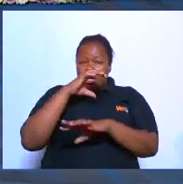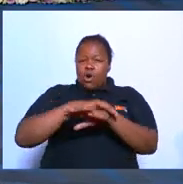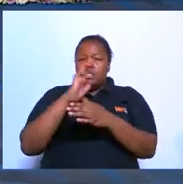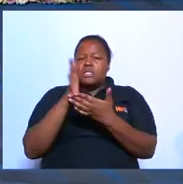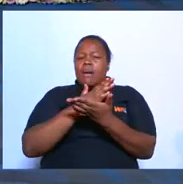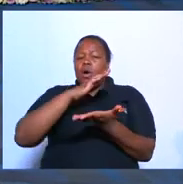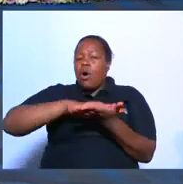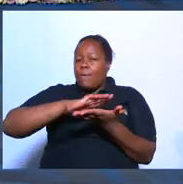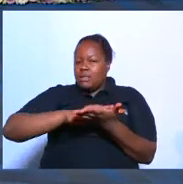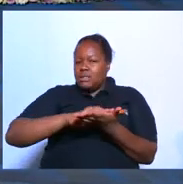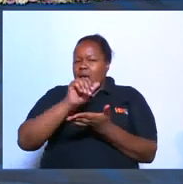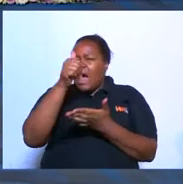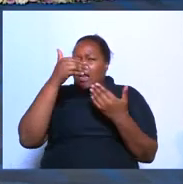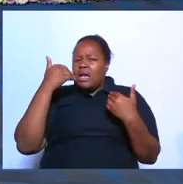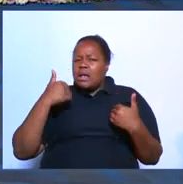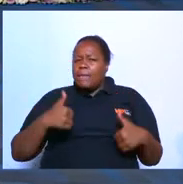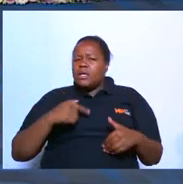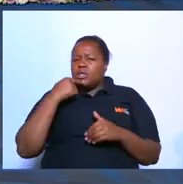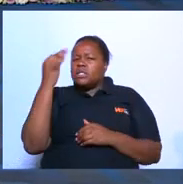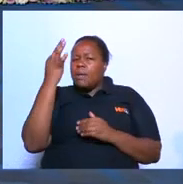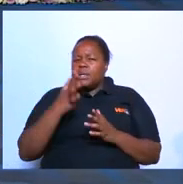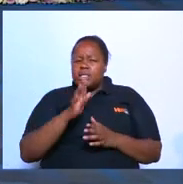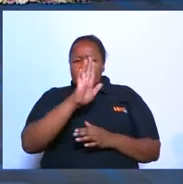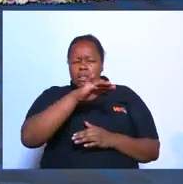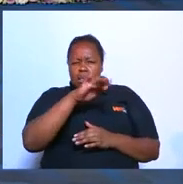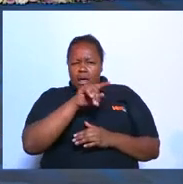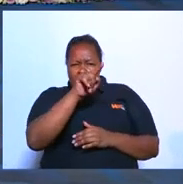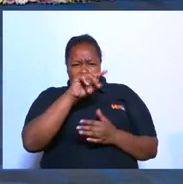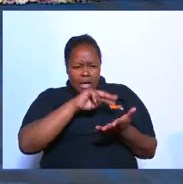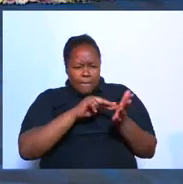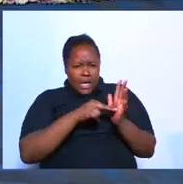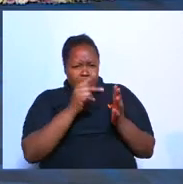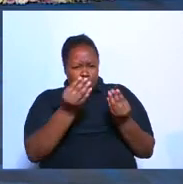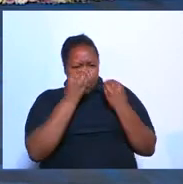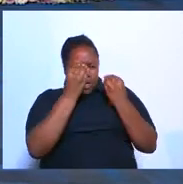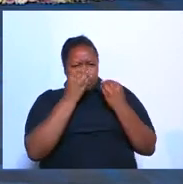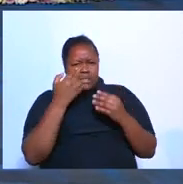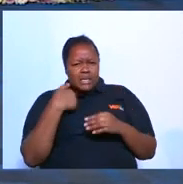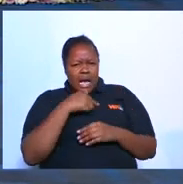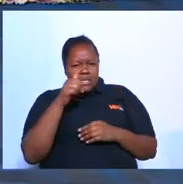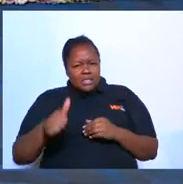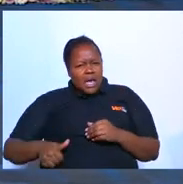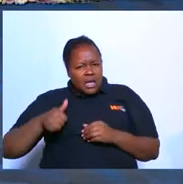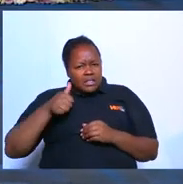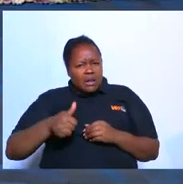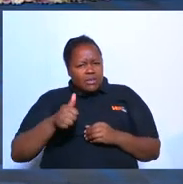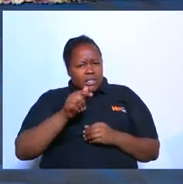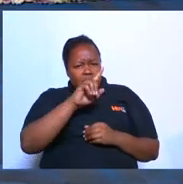pastor does that does that mean that you are teaching us selfishness